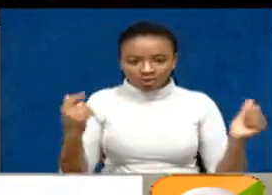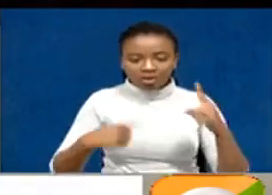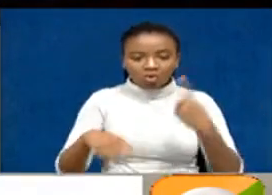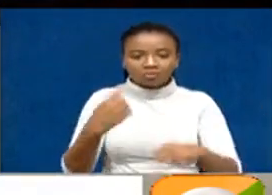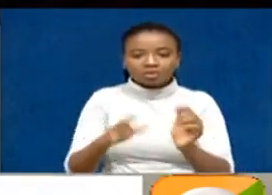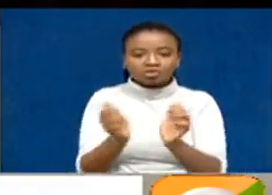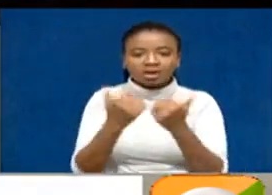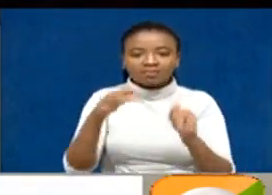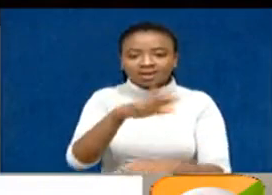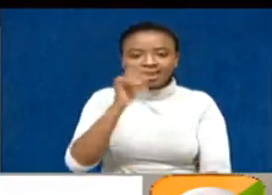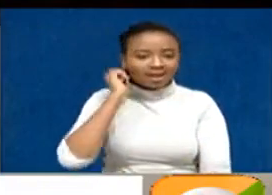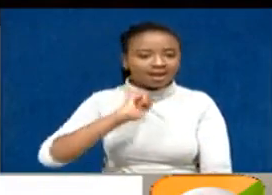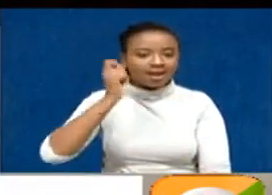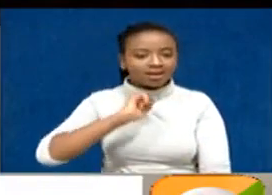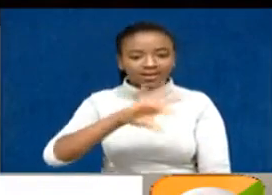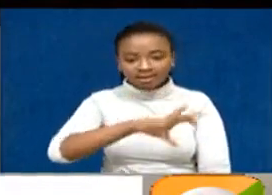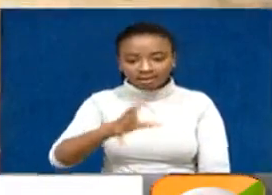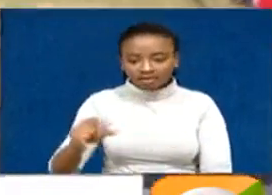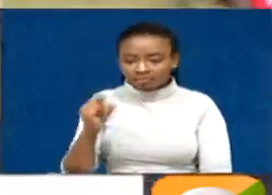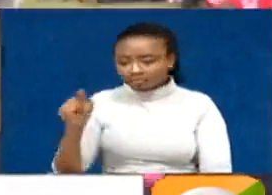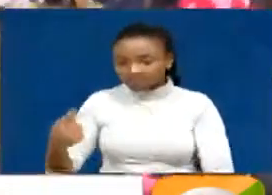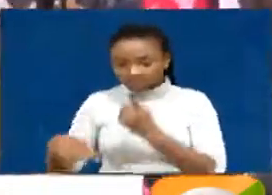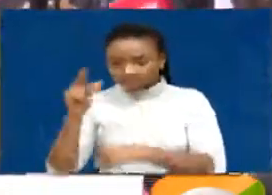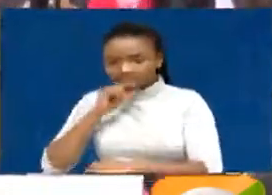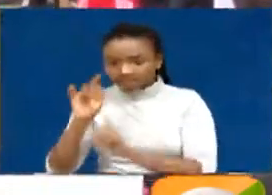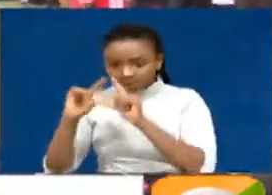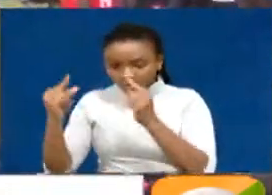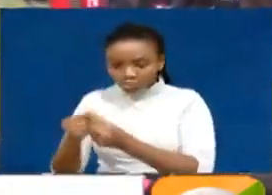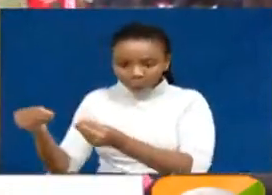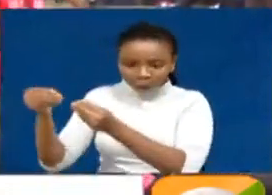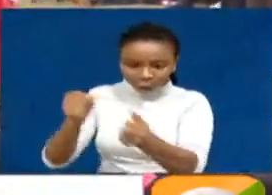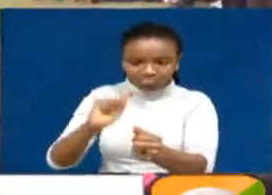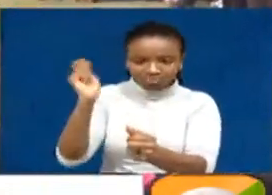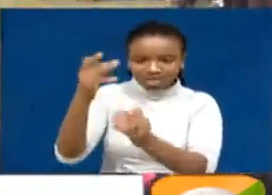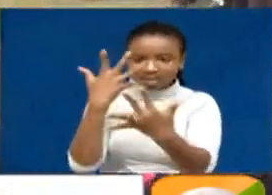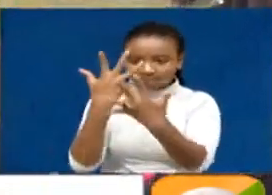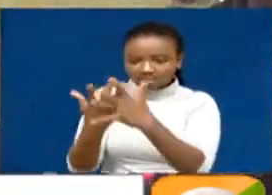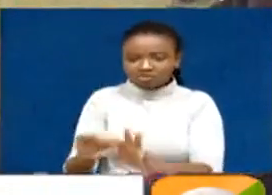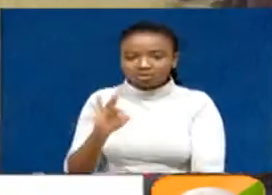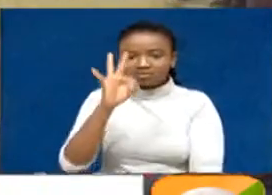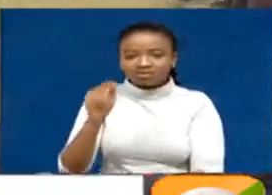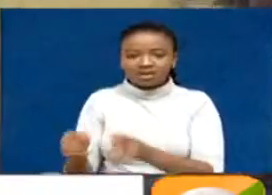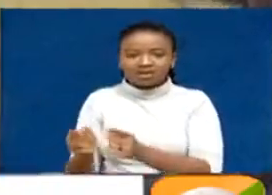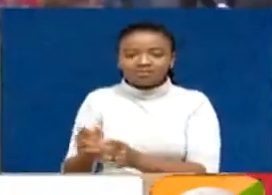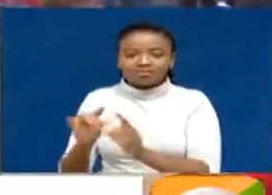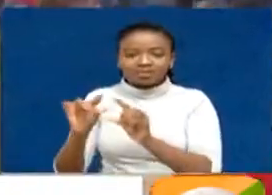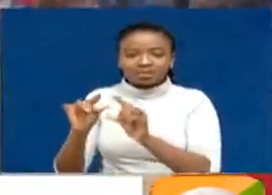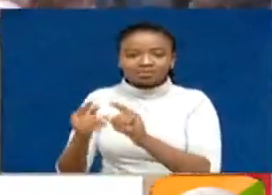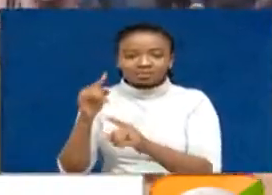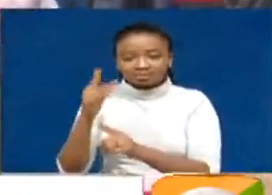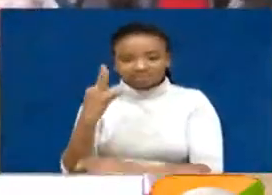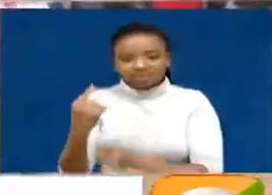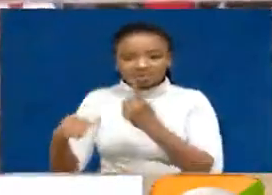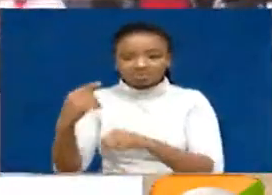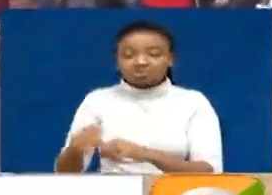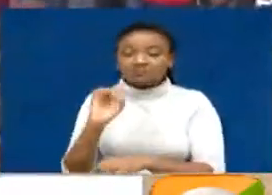Kapsabet showground in Nandi County. GSU won the men's title after they beat Kenya Prisons convincingly by three straight sets. They scored